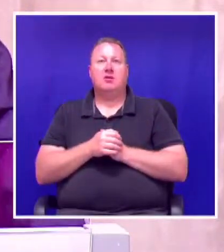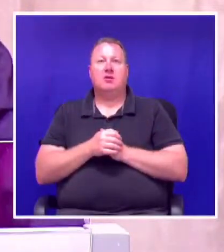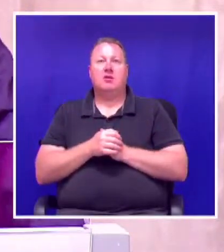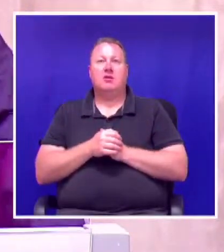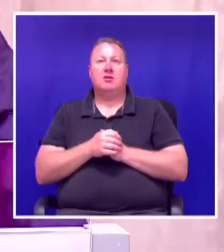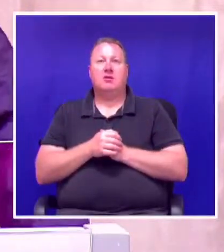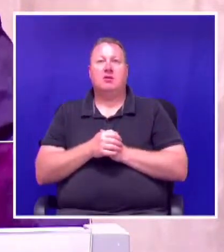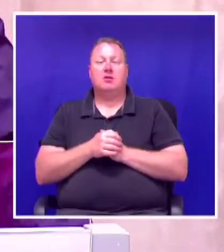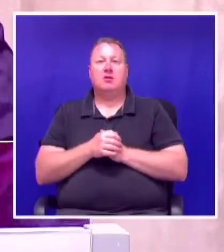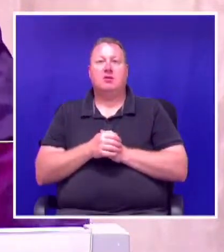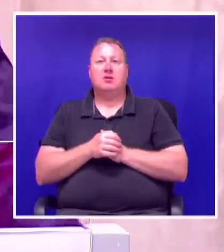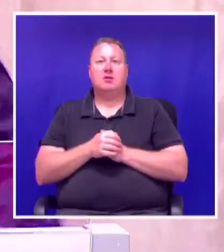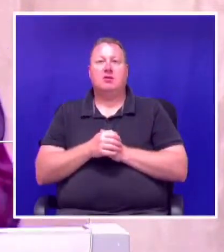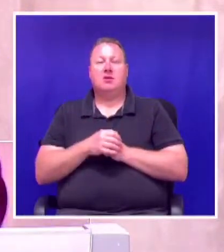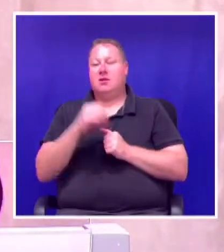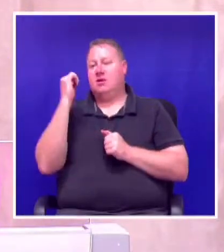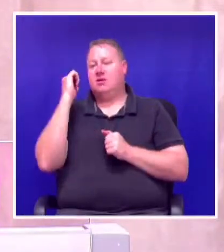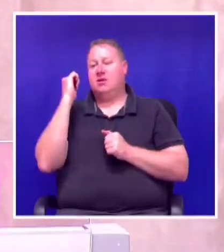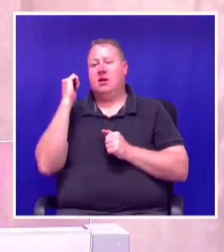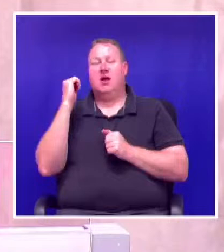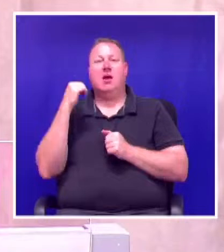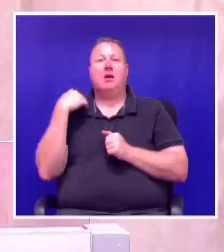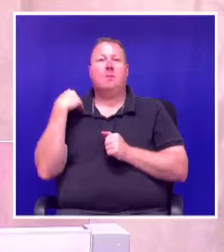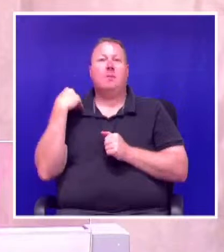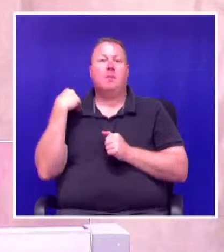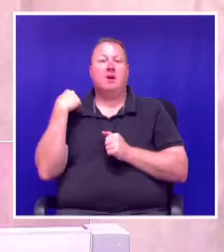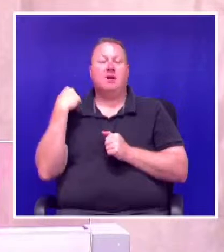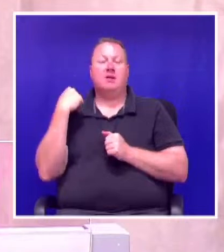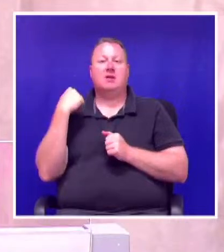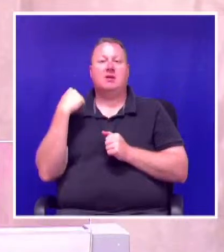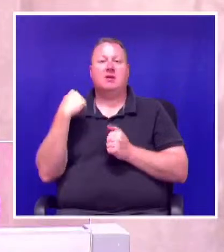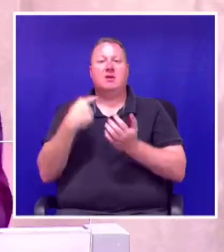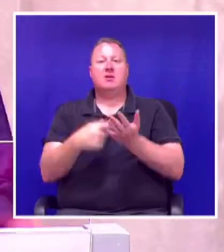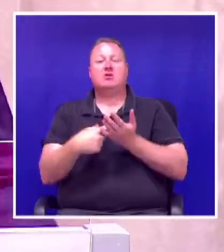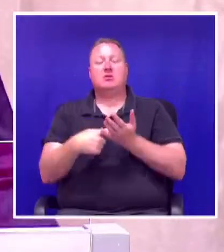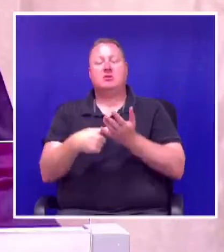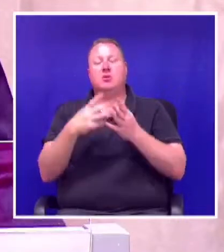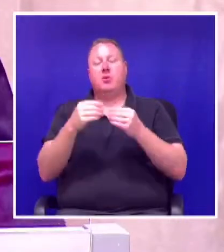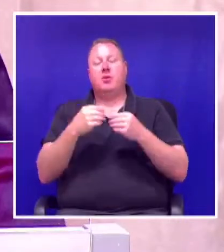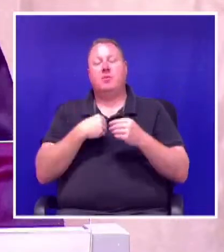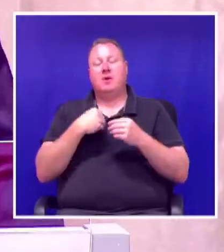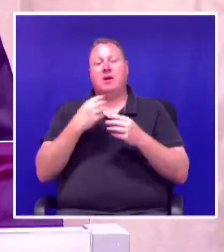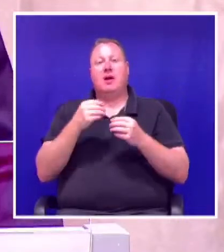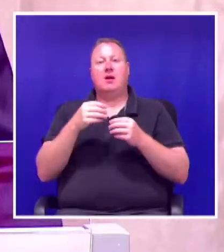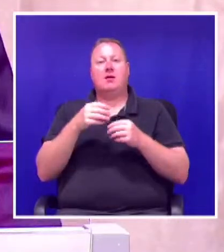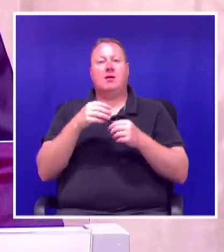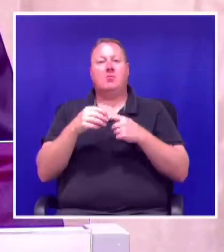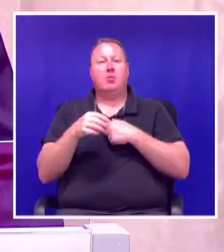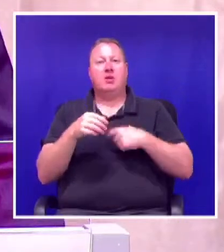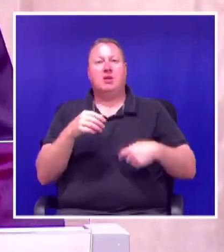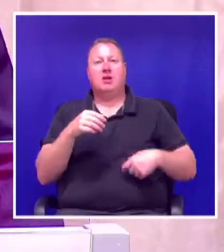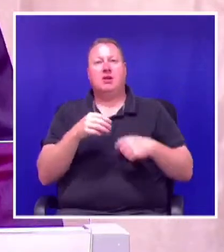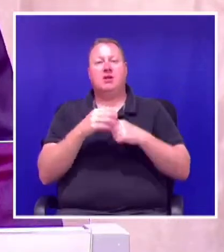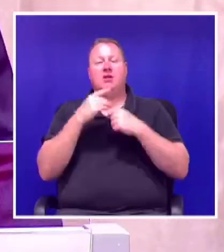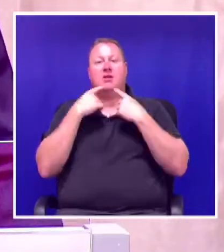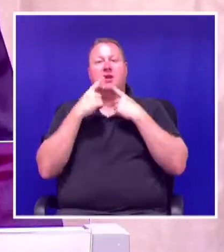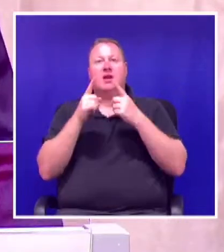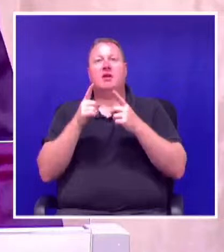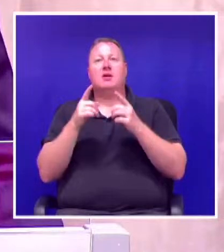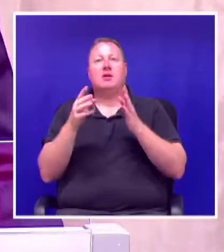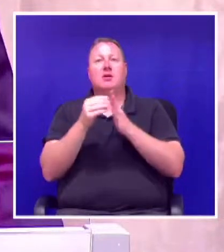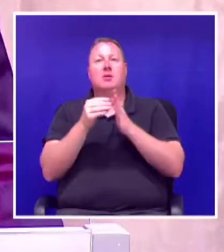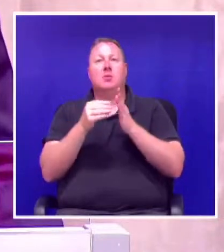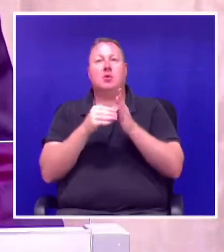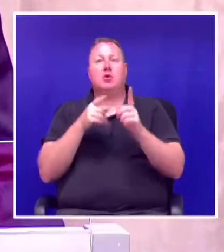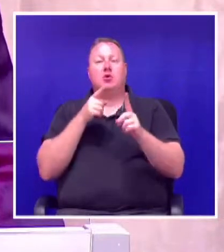Yesterday, when the minister was briefing me and the president, he said they had put a